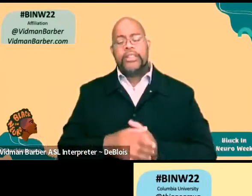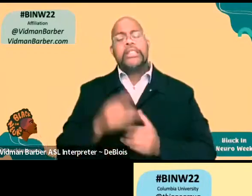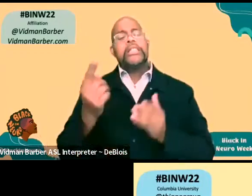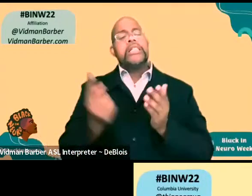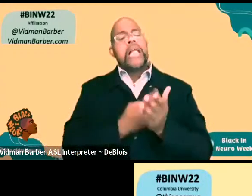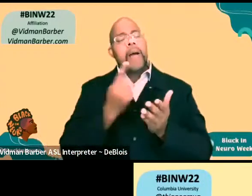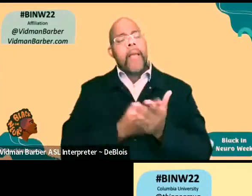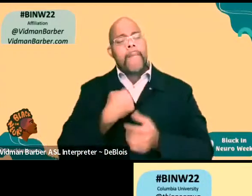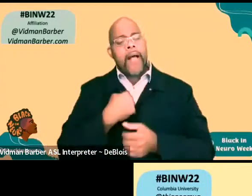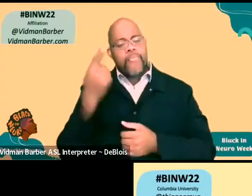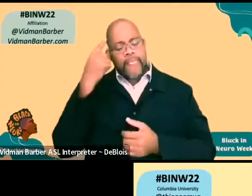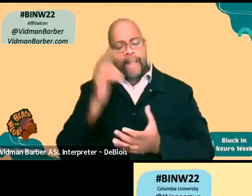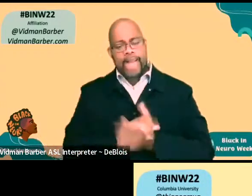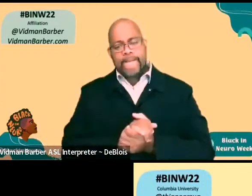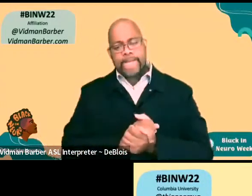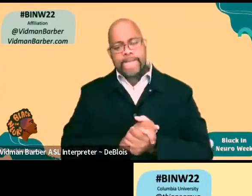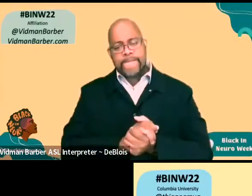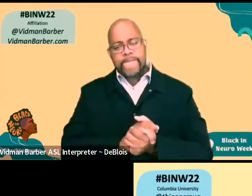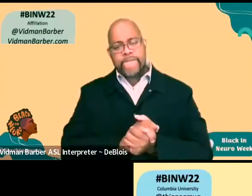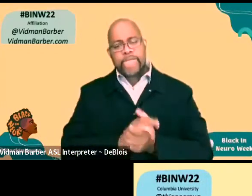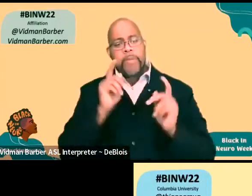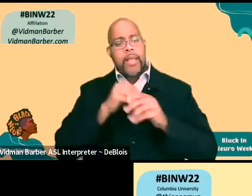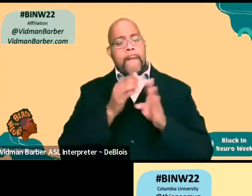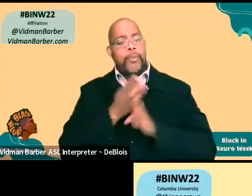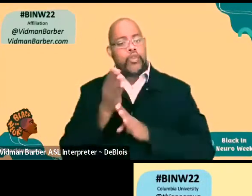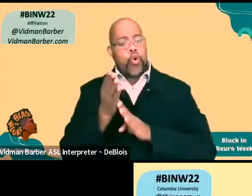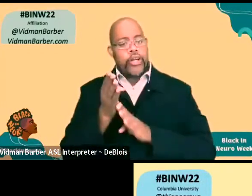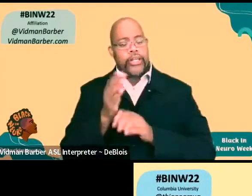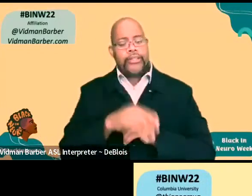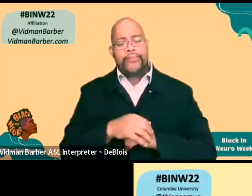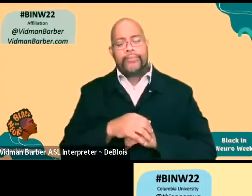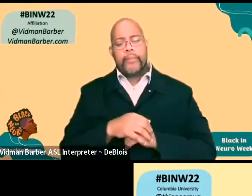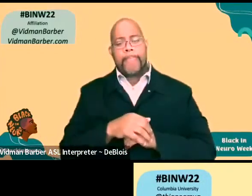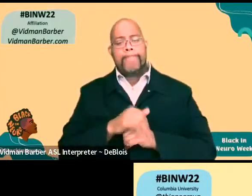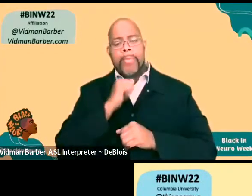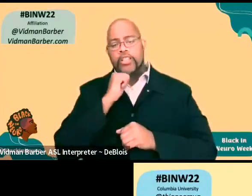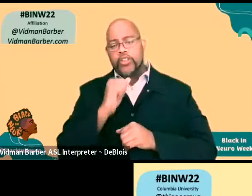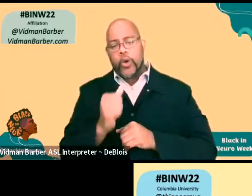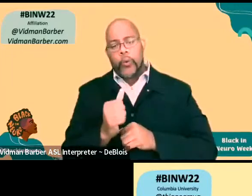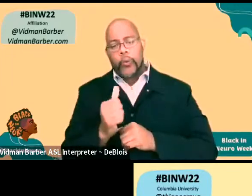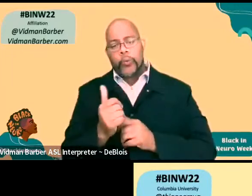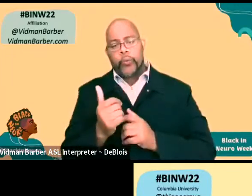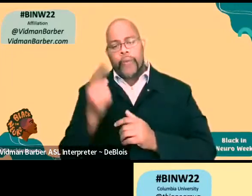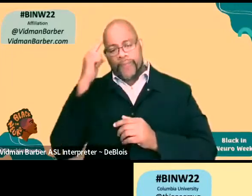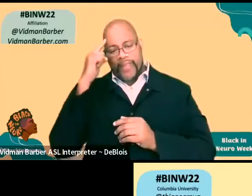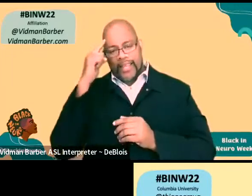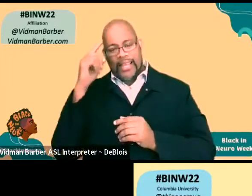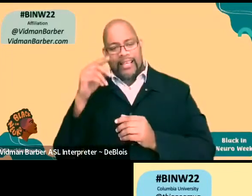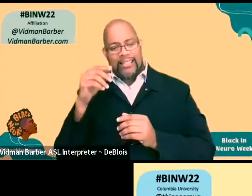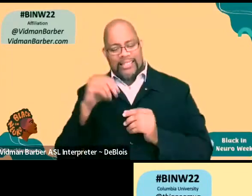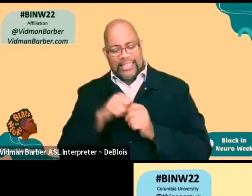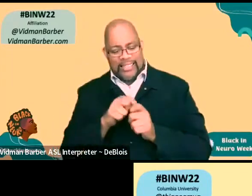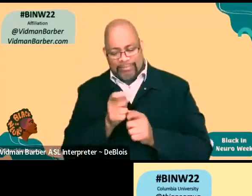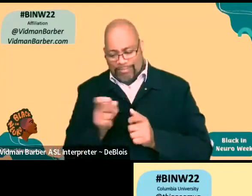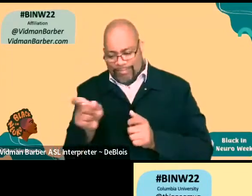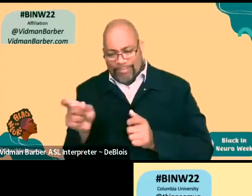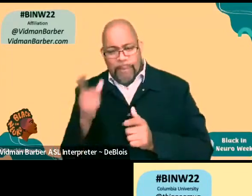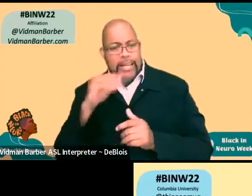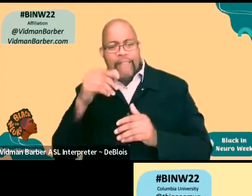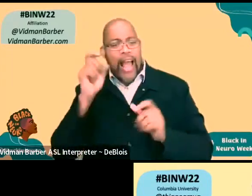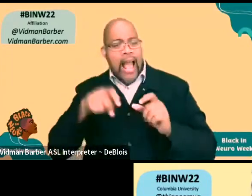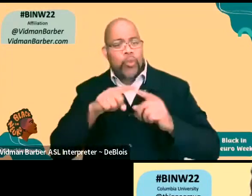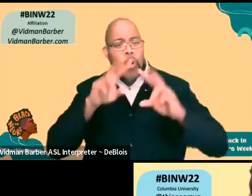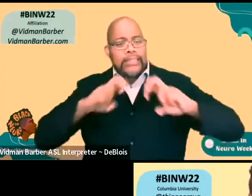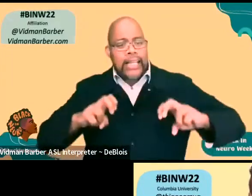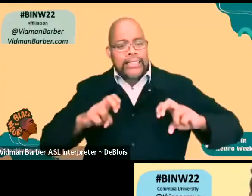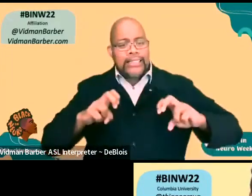Sometimes I think people in a majority don't think in nuances because they've never had to assess